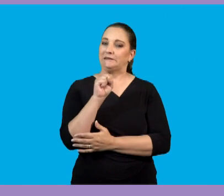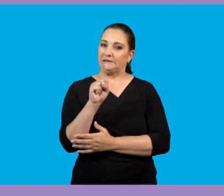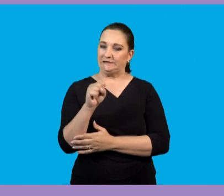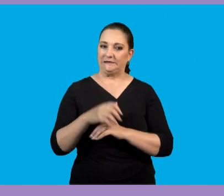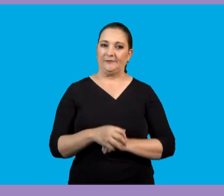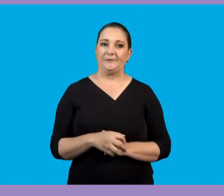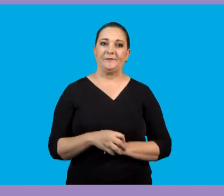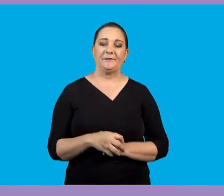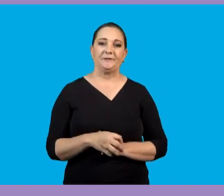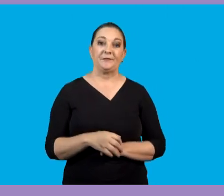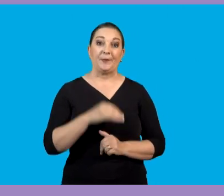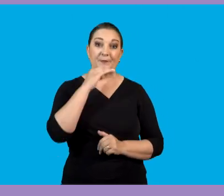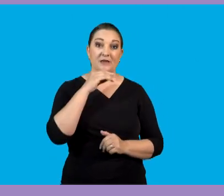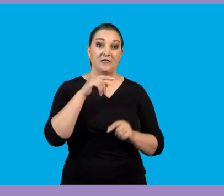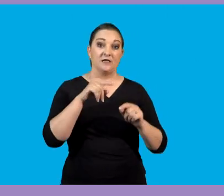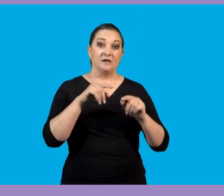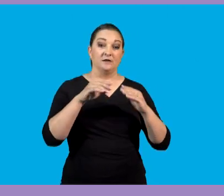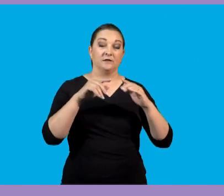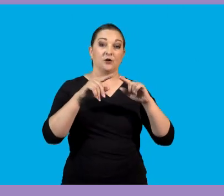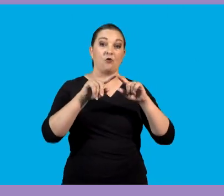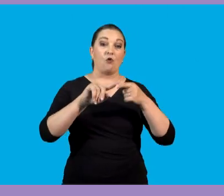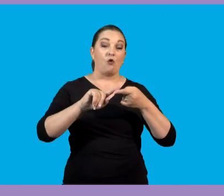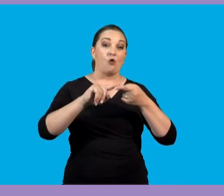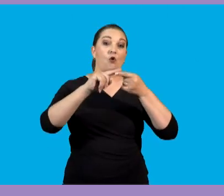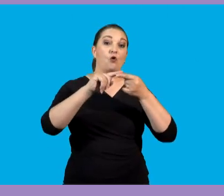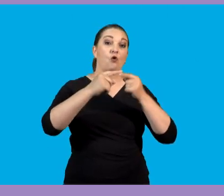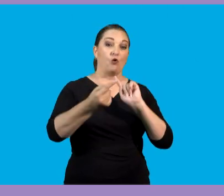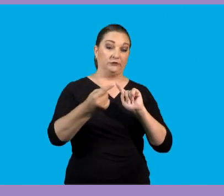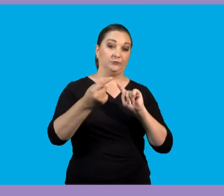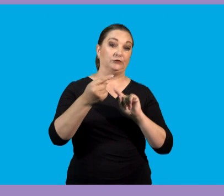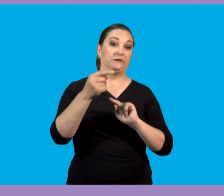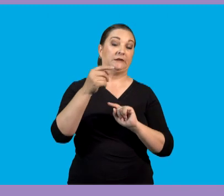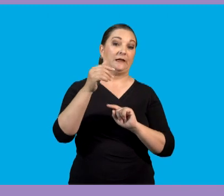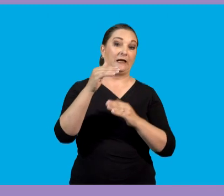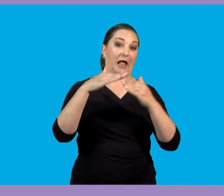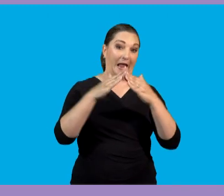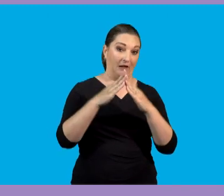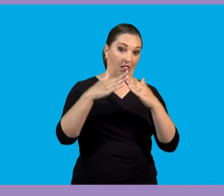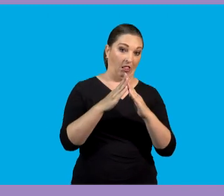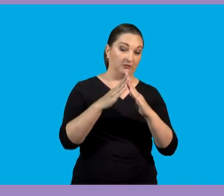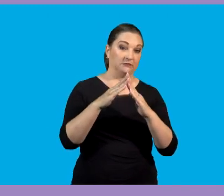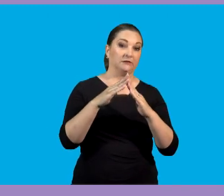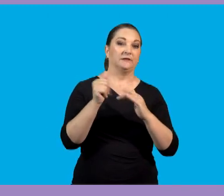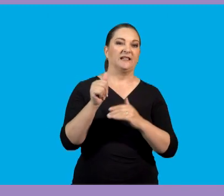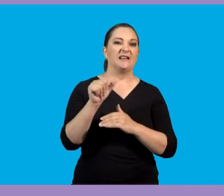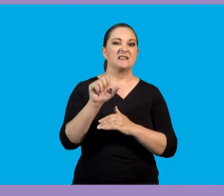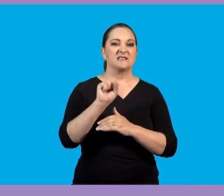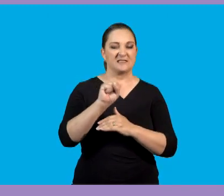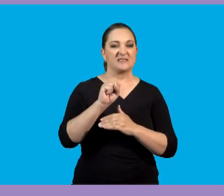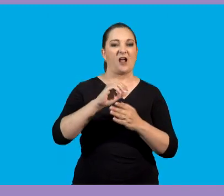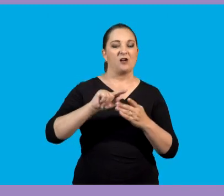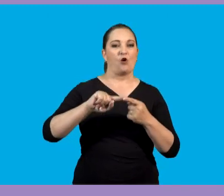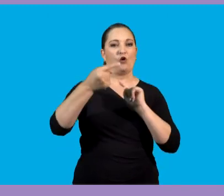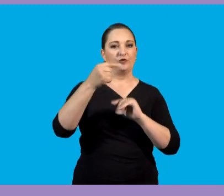corresponding sides. So in a triangle, it would be two of the corresponding angles and, of course, the corresponding side. And